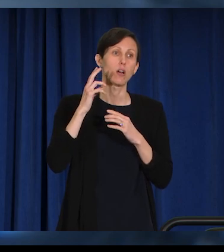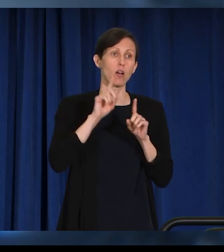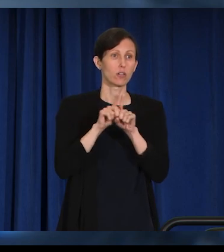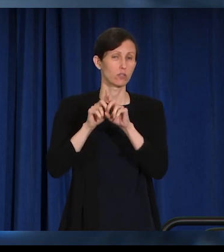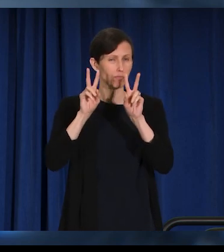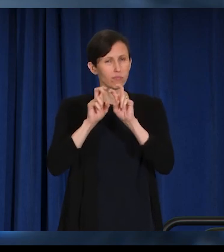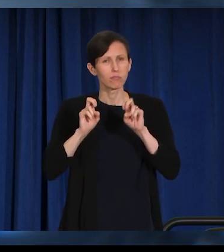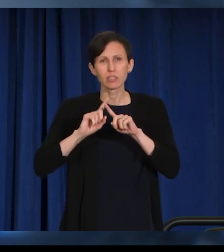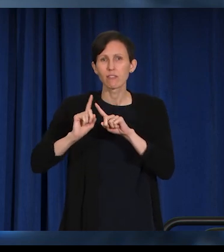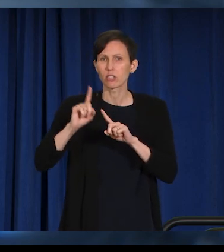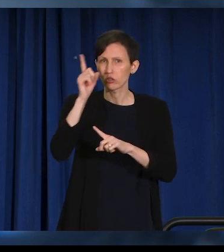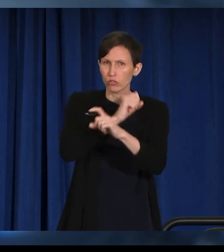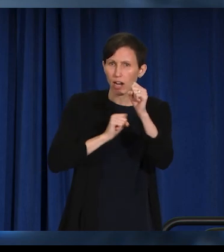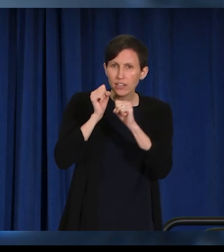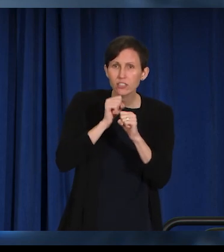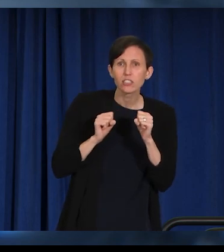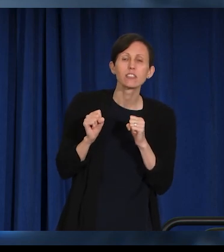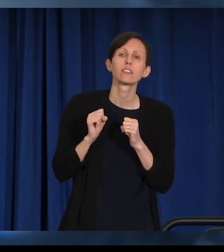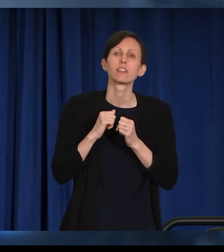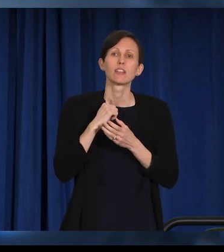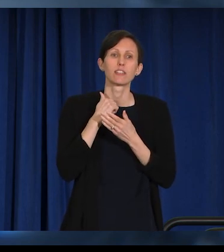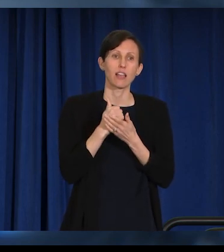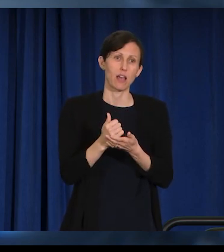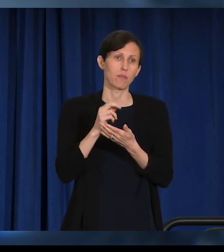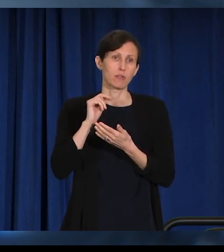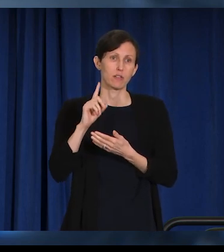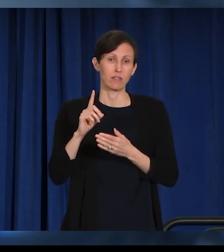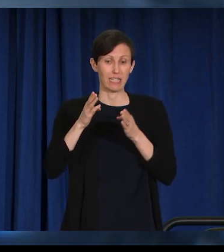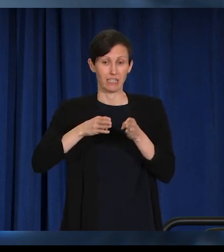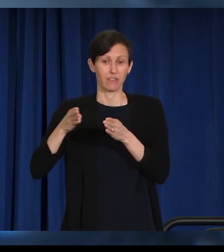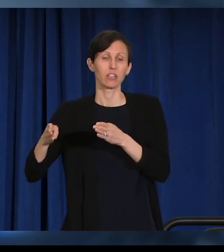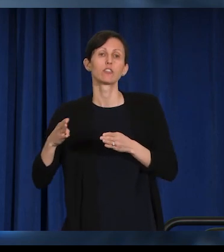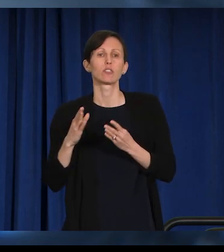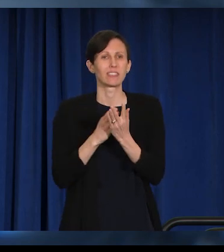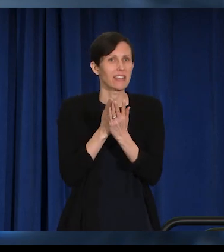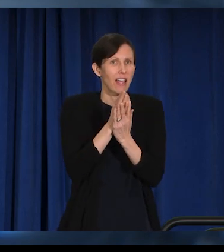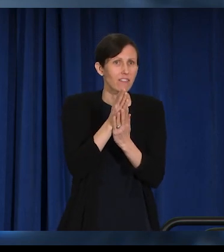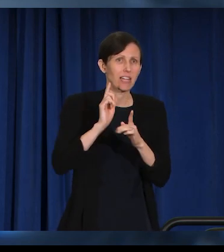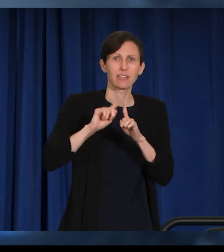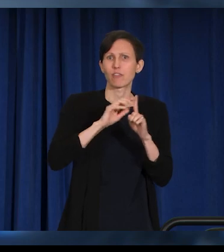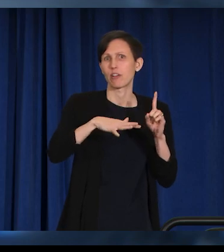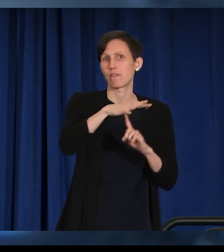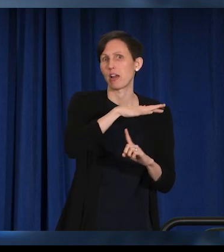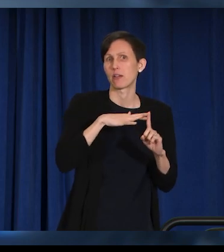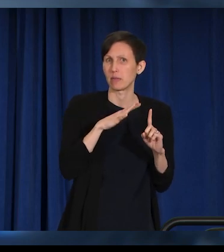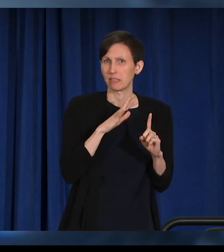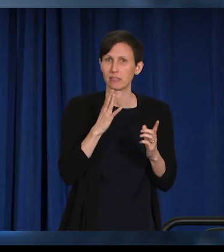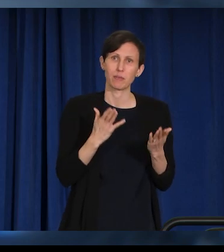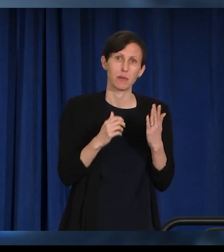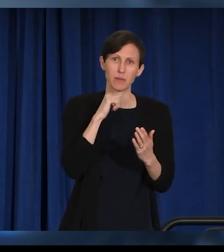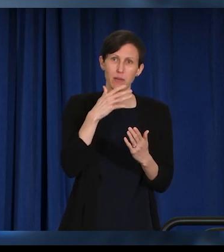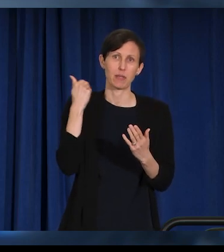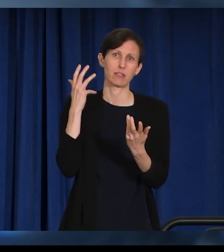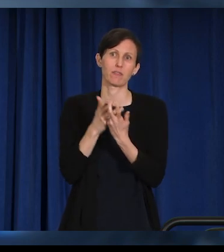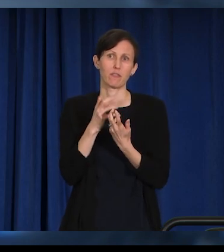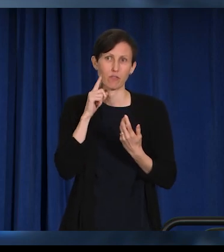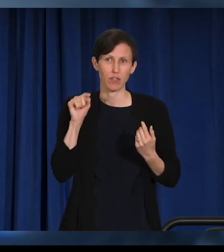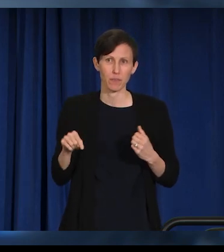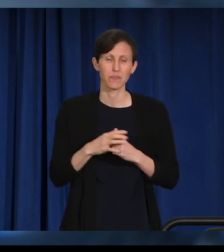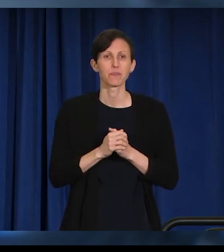engage in to endure environments not designed for them, and the negative impacts that these strategies can have over